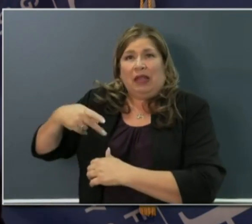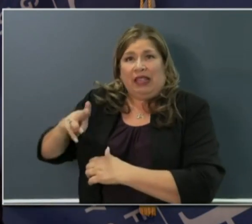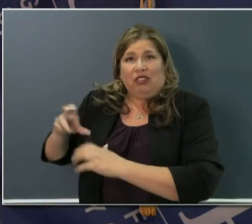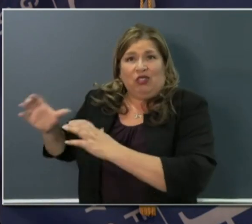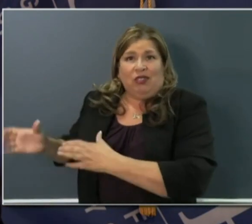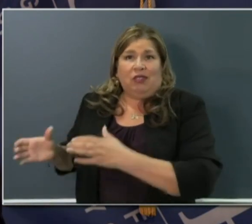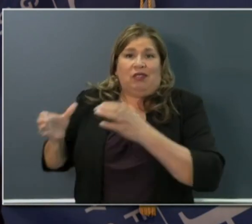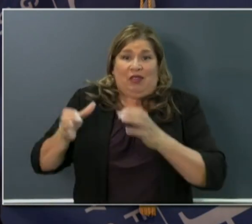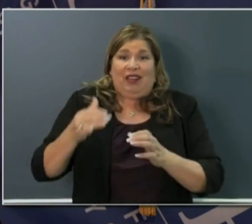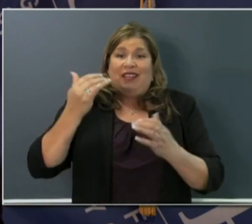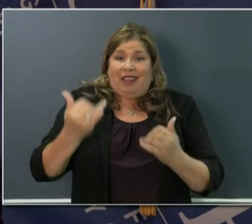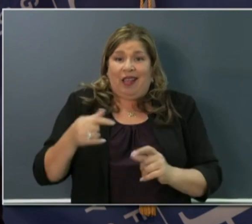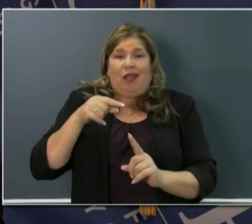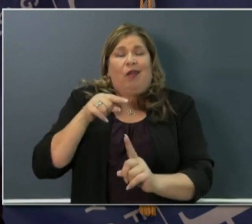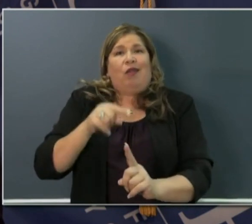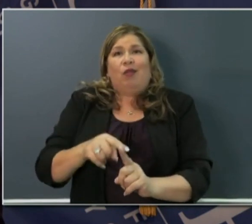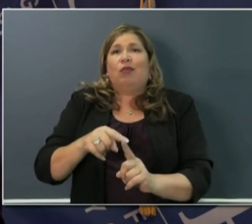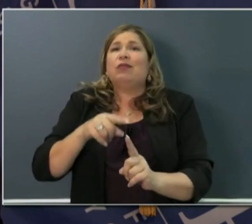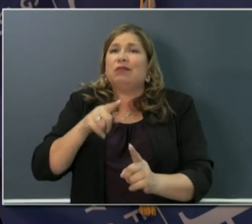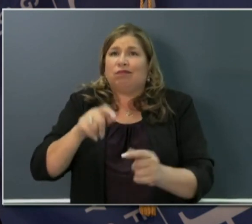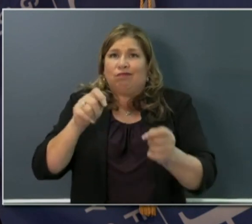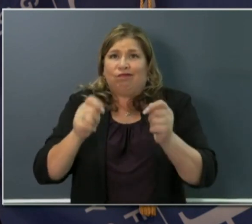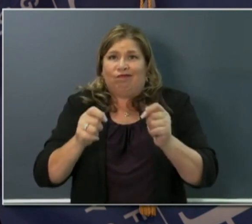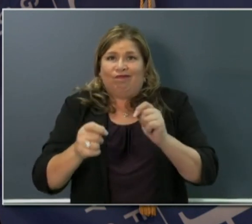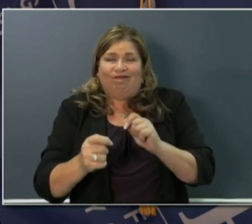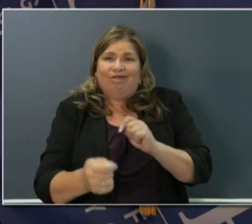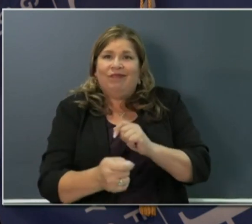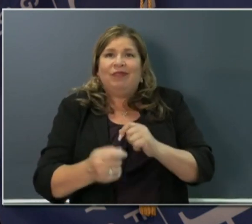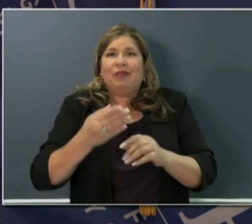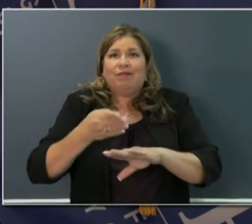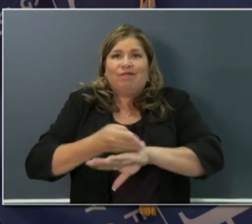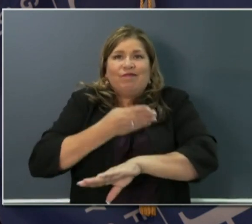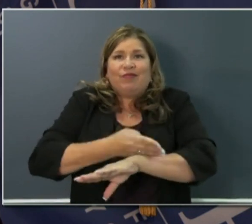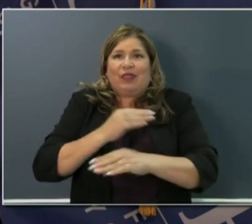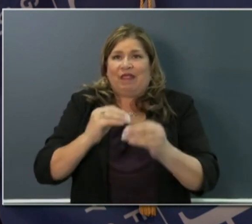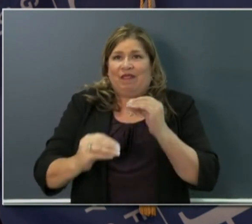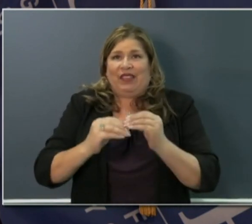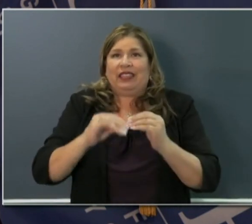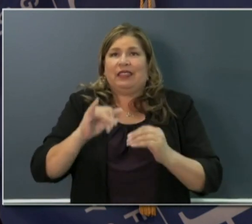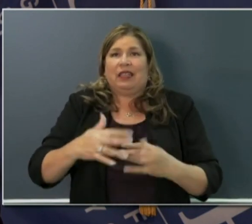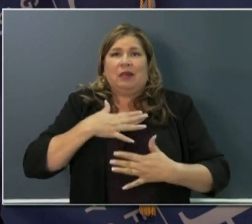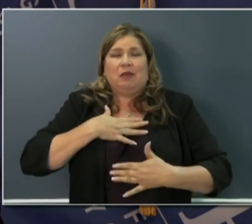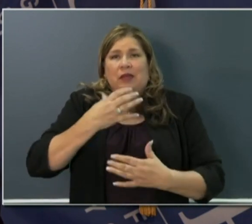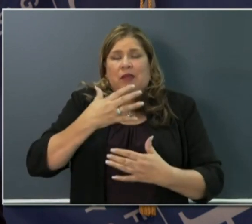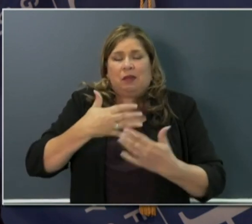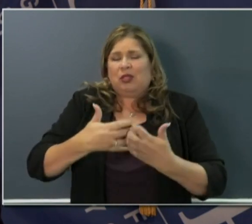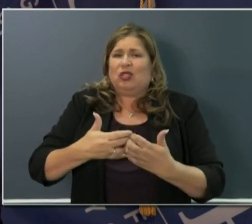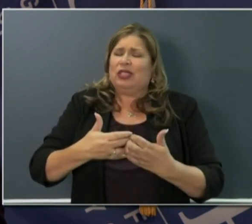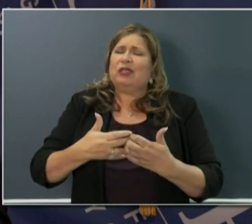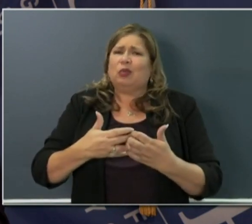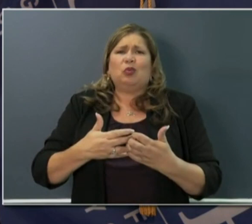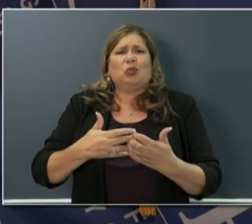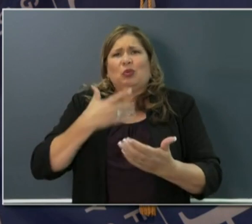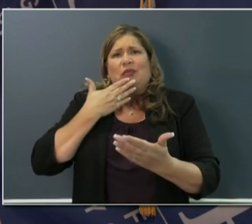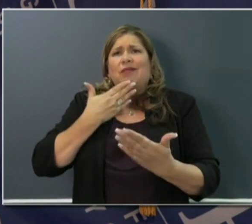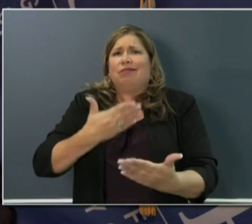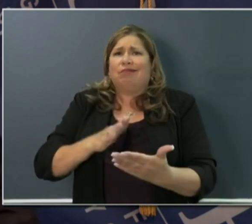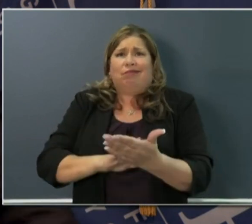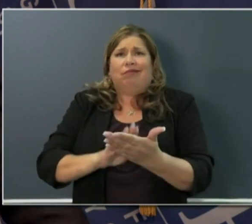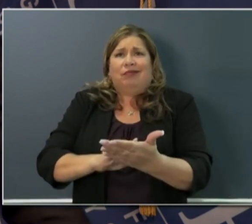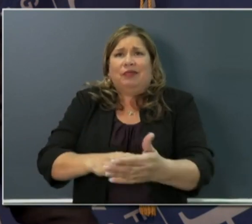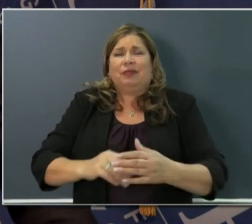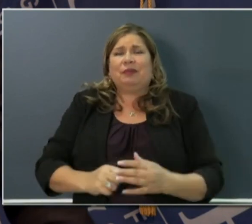are repurposing, reconfiguring those assets, and they, again, deserve credit. We speak about tests. I note